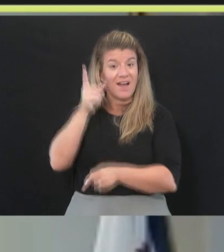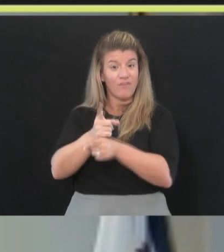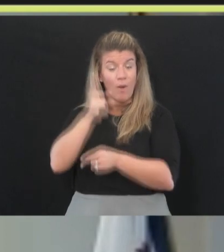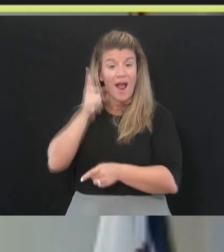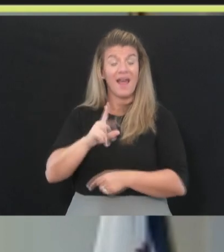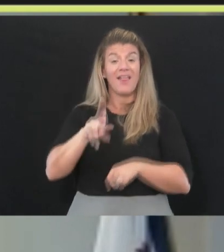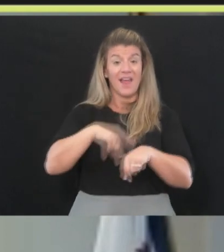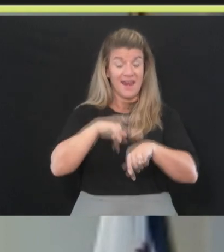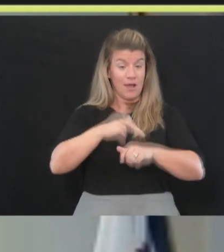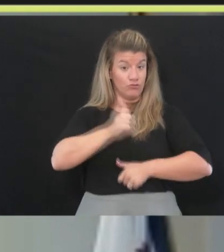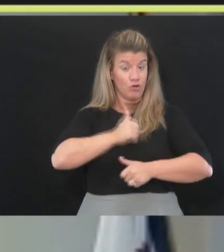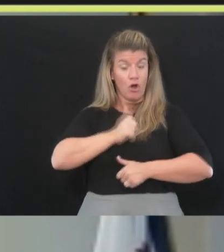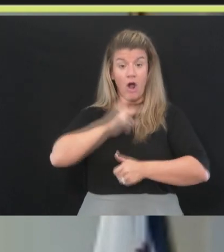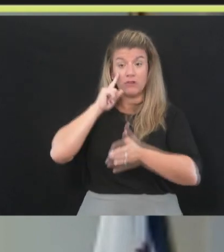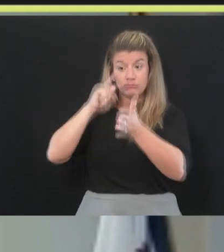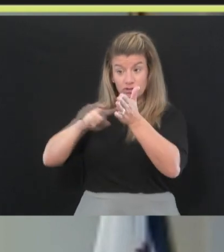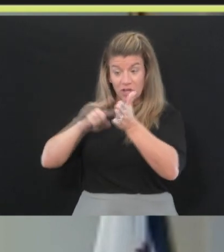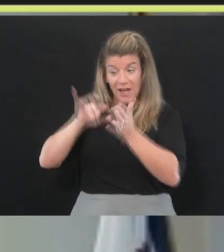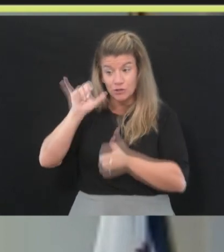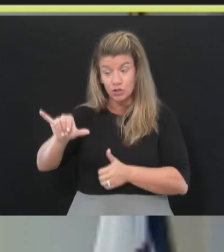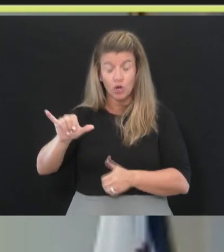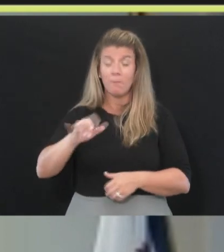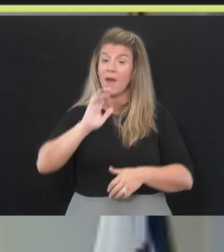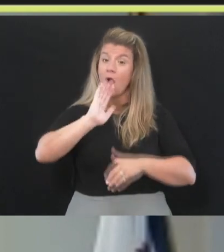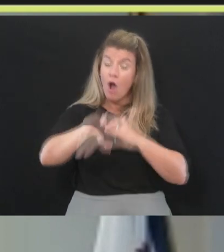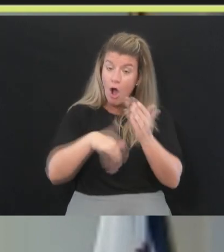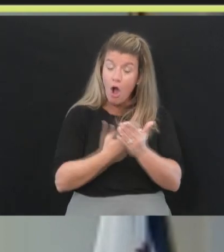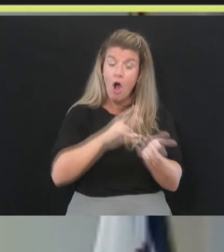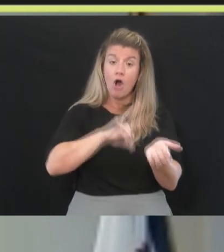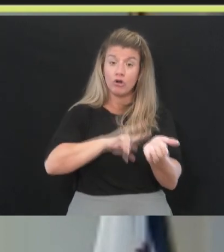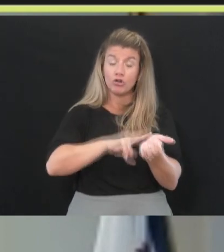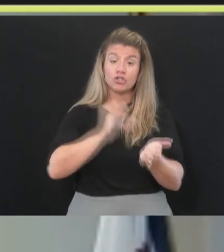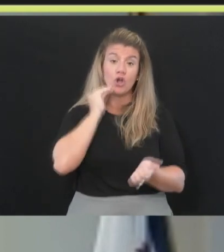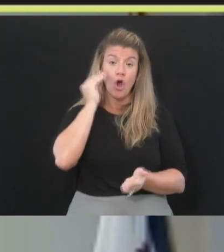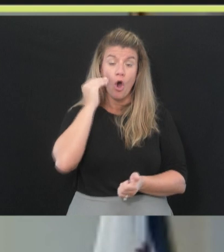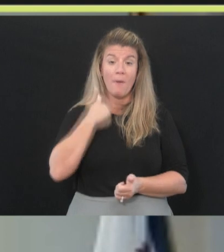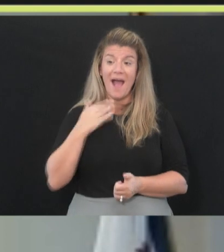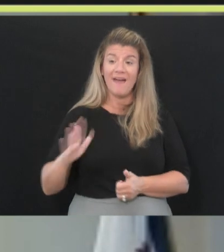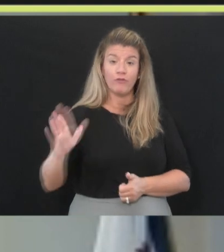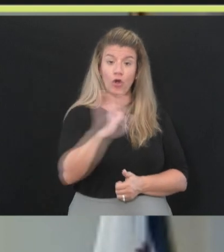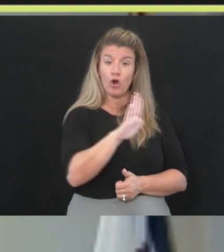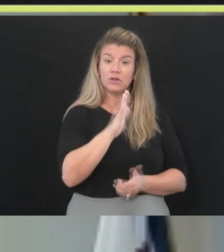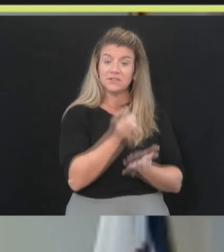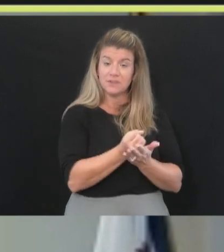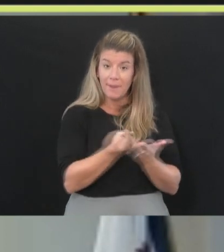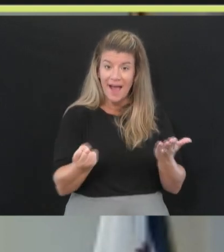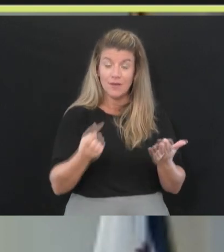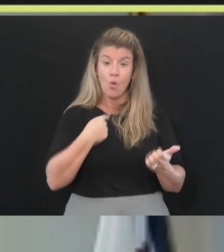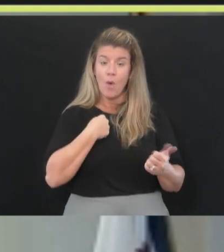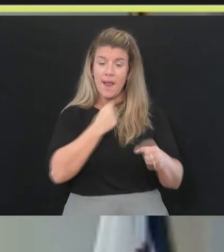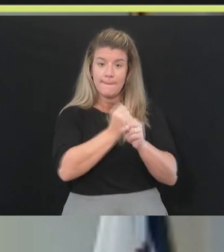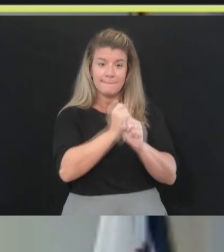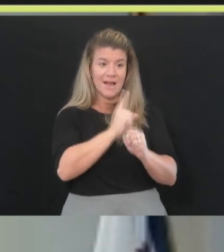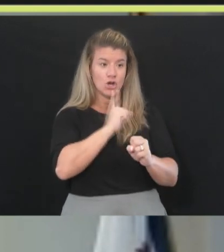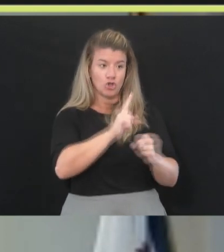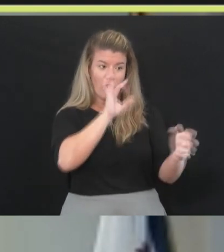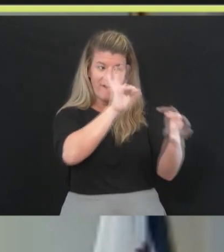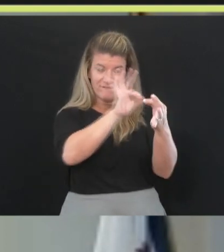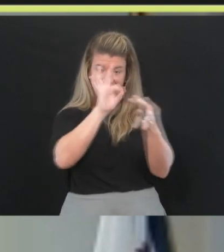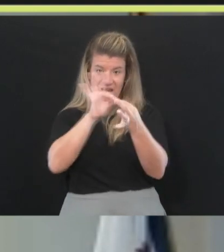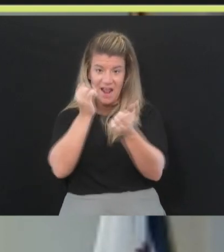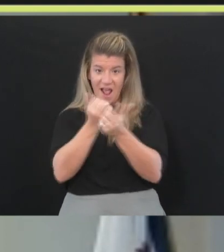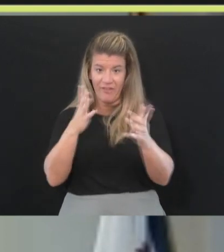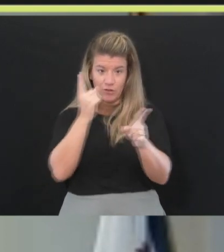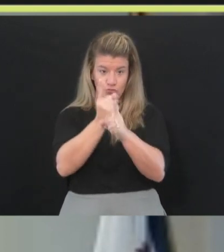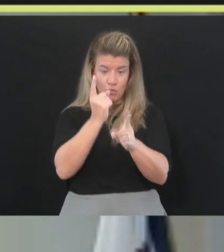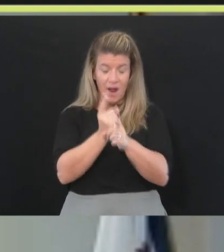check everything. But all nursing homes have their own supplies. We double check with them to make sure it's fit. National Guard has been very good